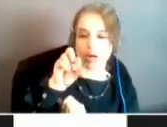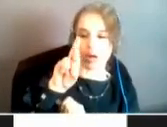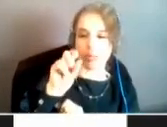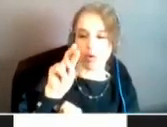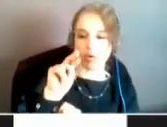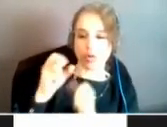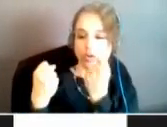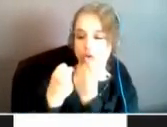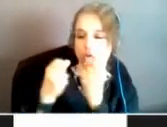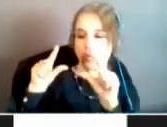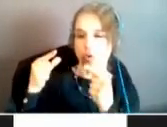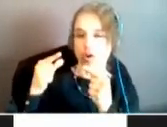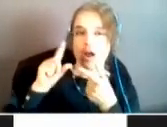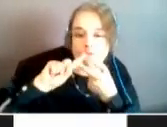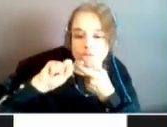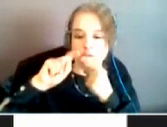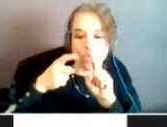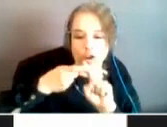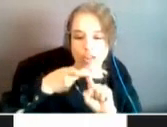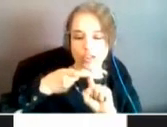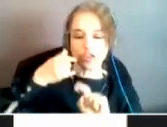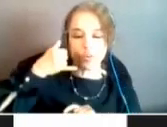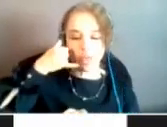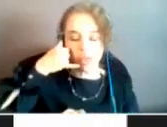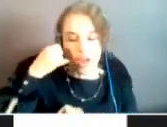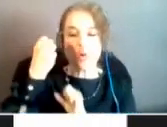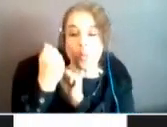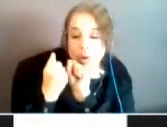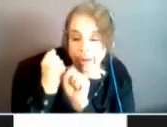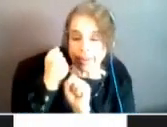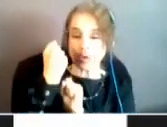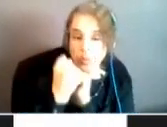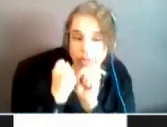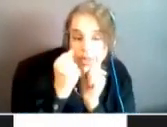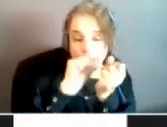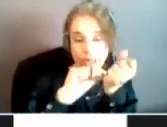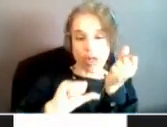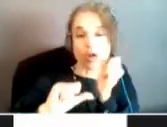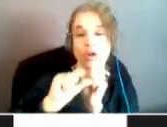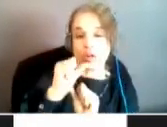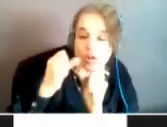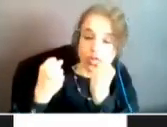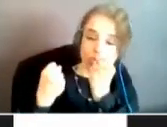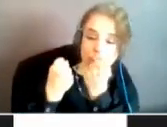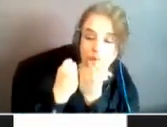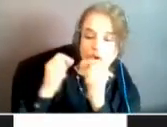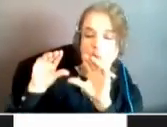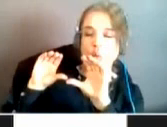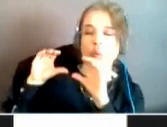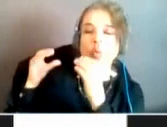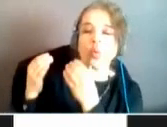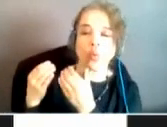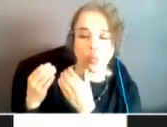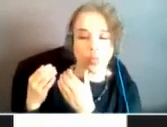groups. Friendship Line, for years we did suicide bereavement support groups.